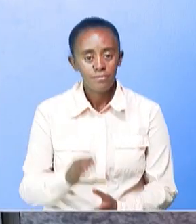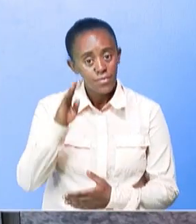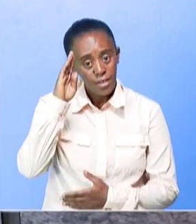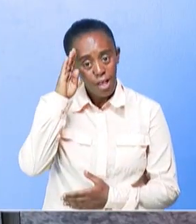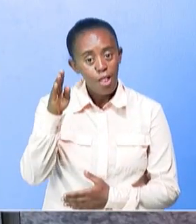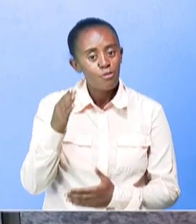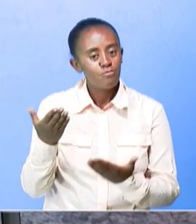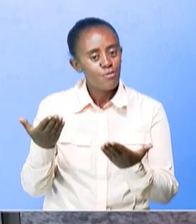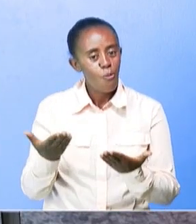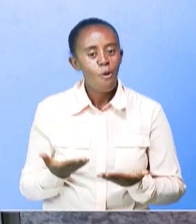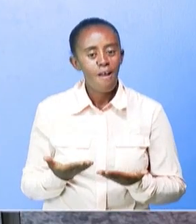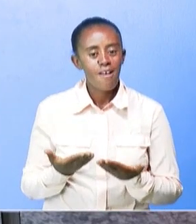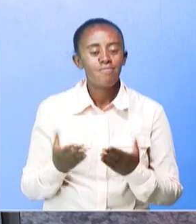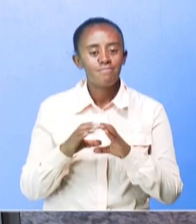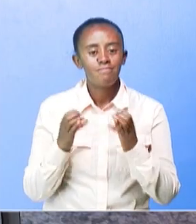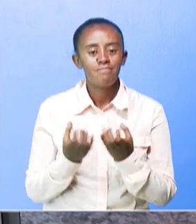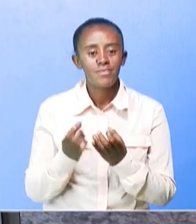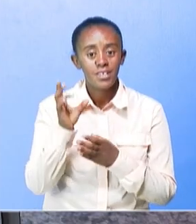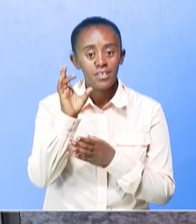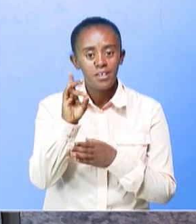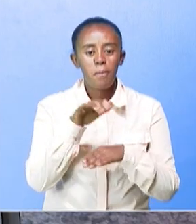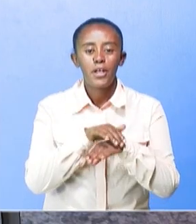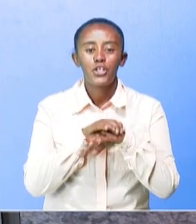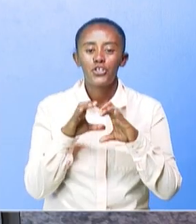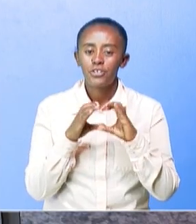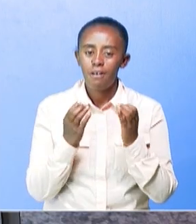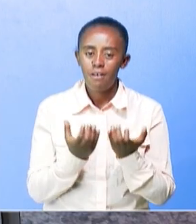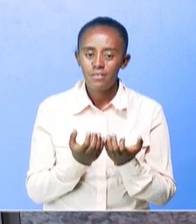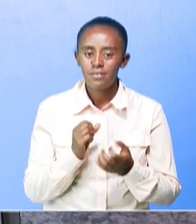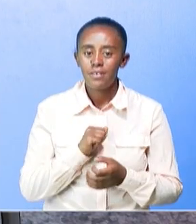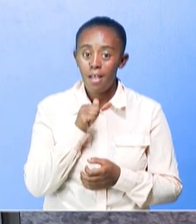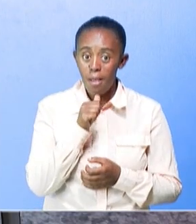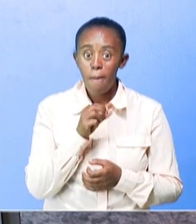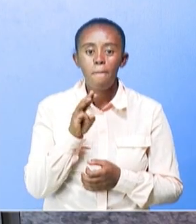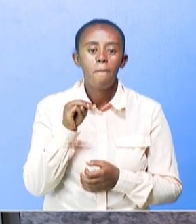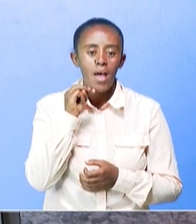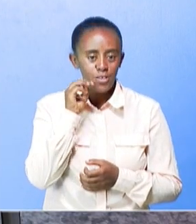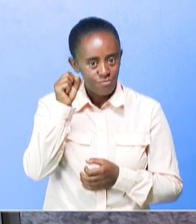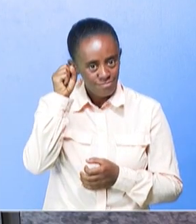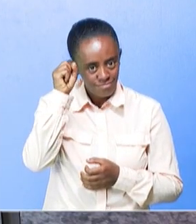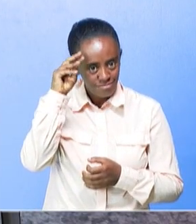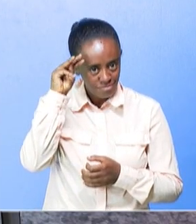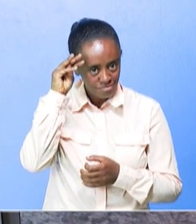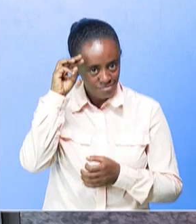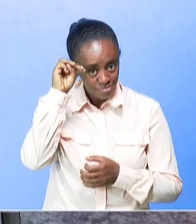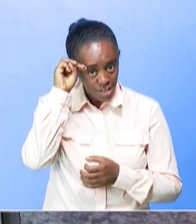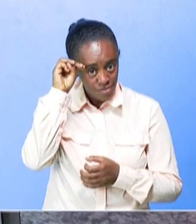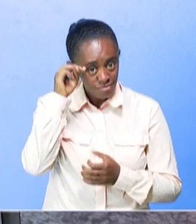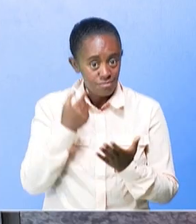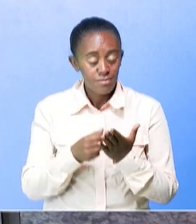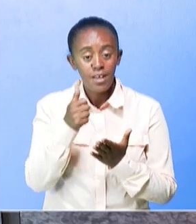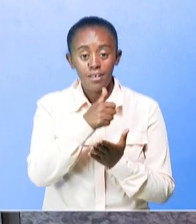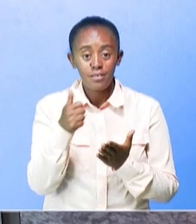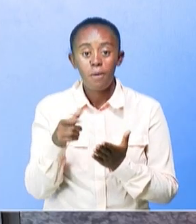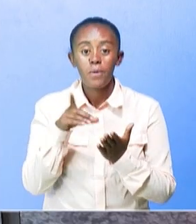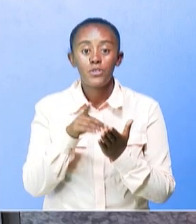Hello and welcome to grade 7 English class. I am Mastawal Mesfin and this class is brought to you by Addis Ababa